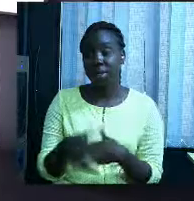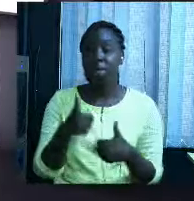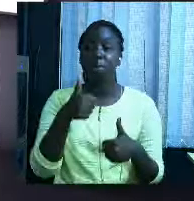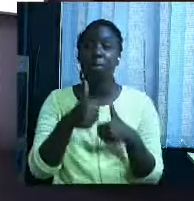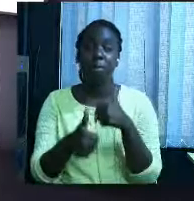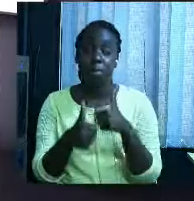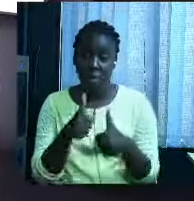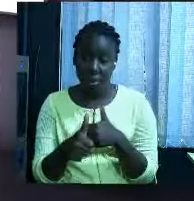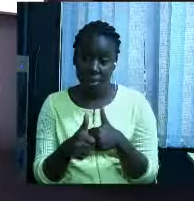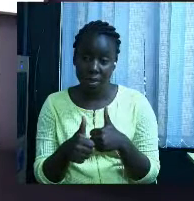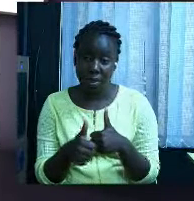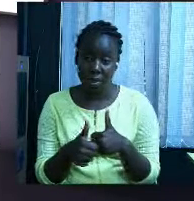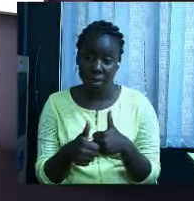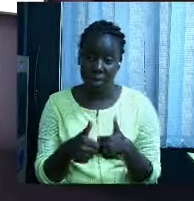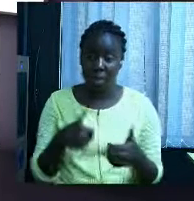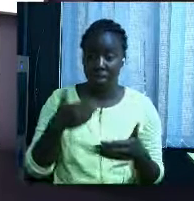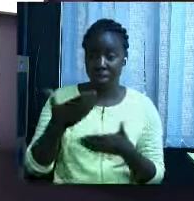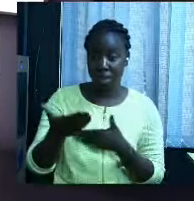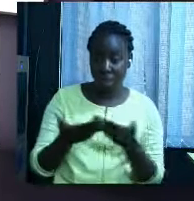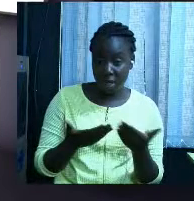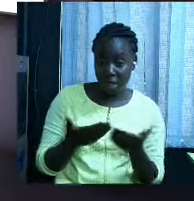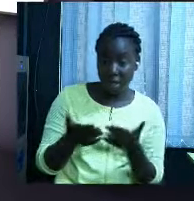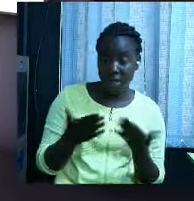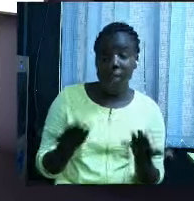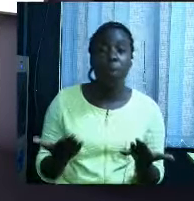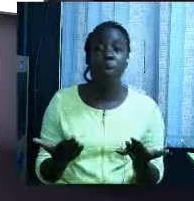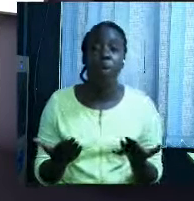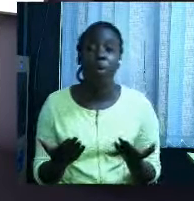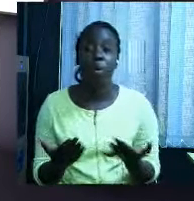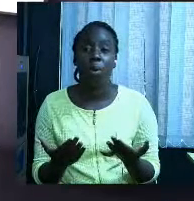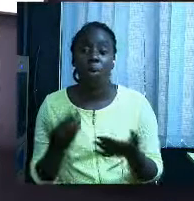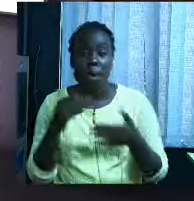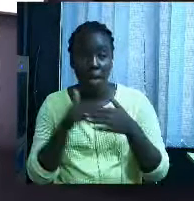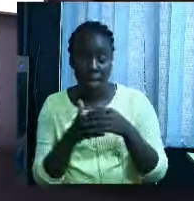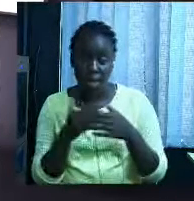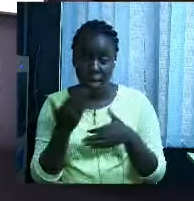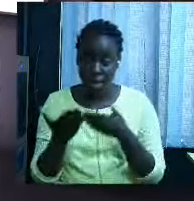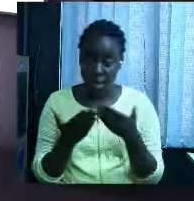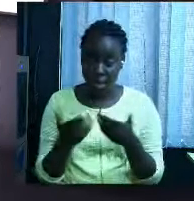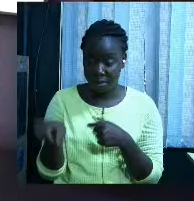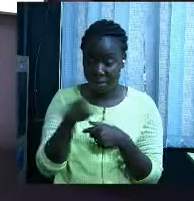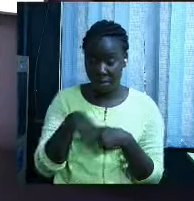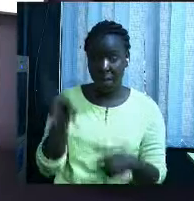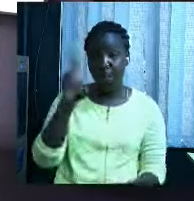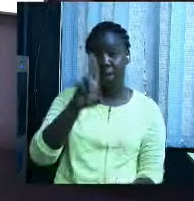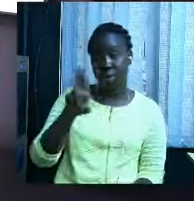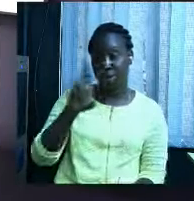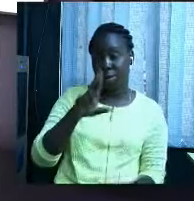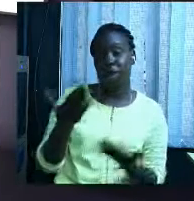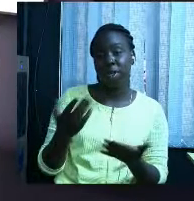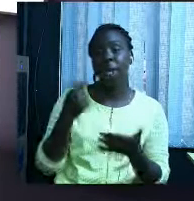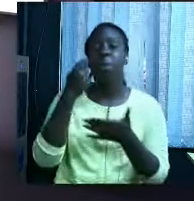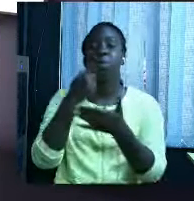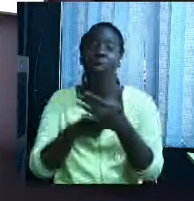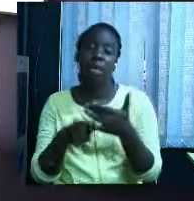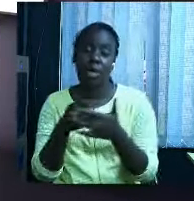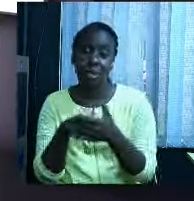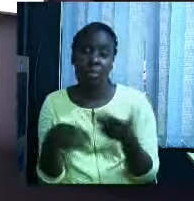or underserved. We could also use the tax rebates or